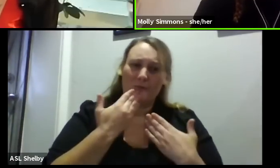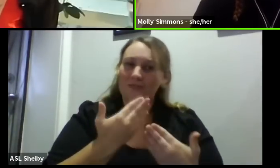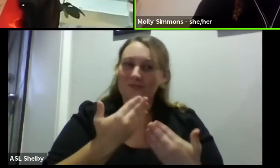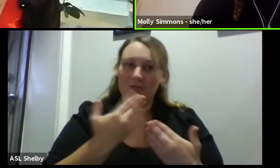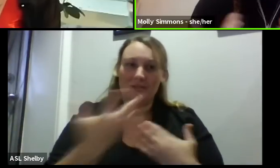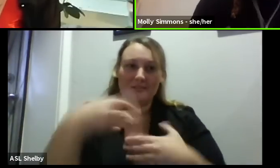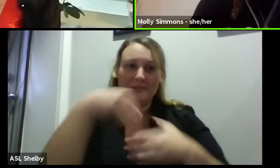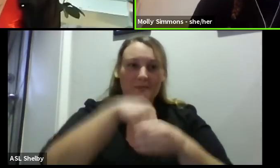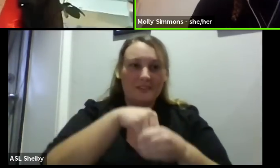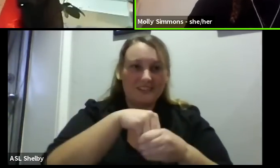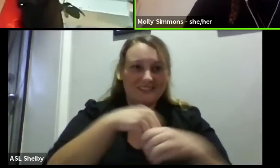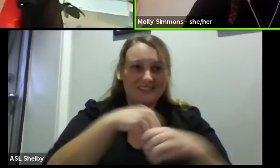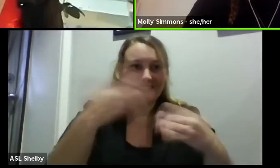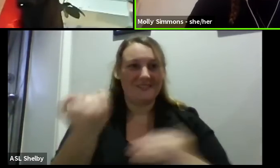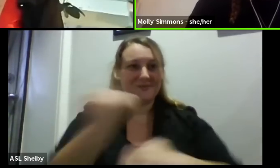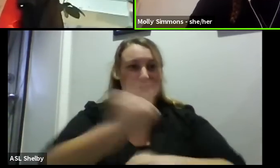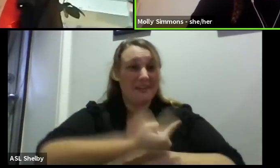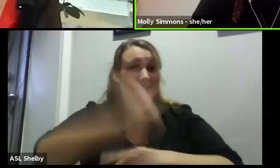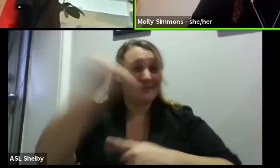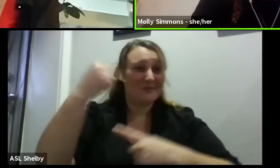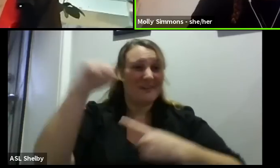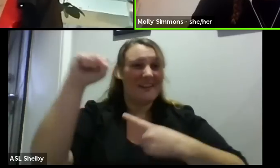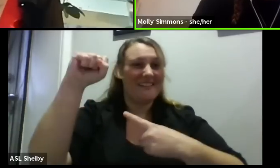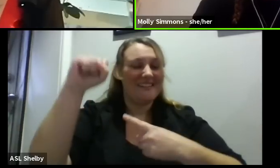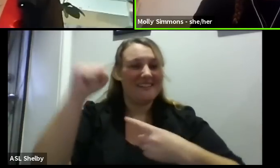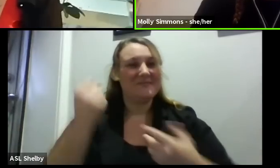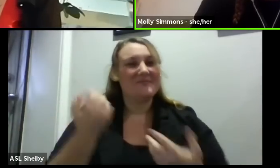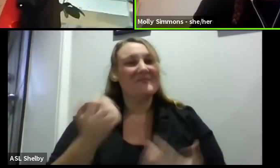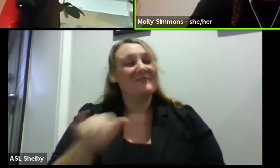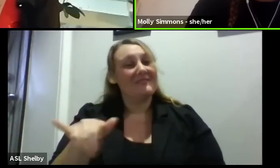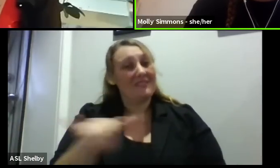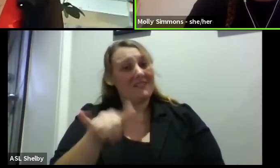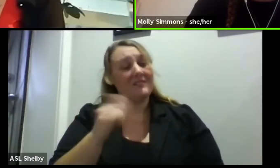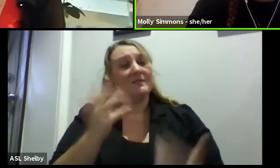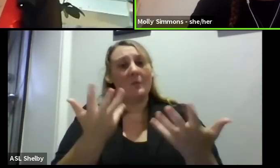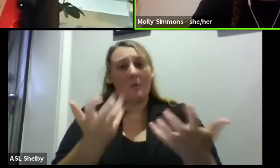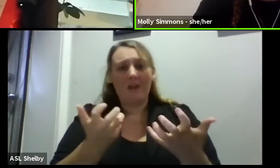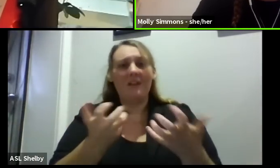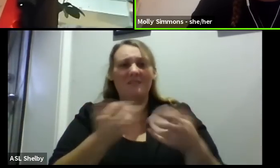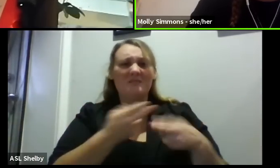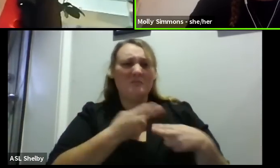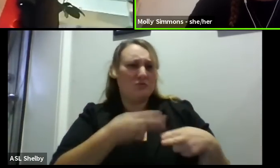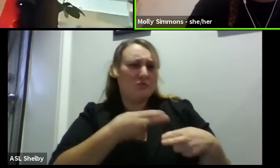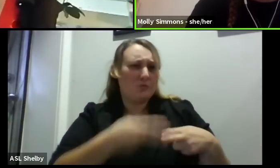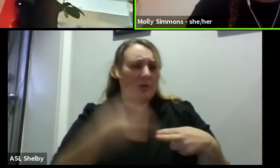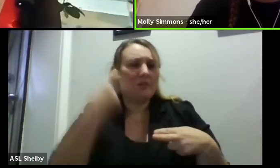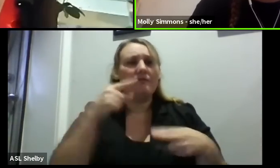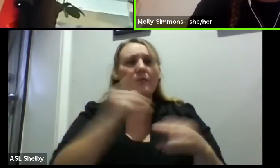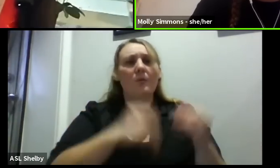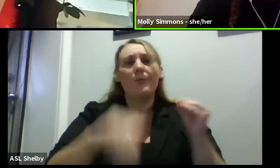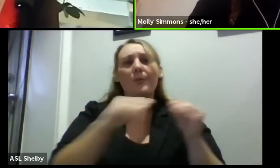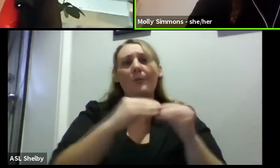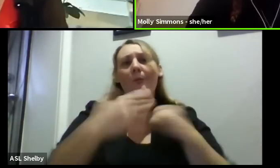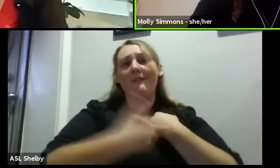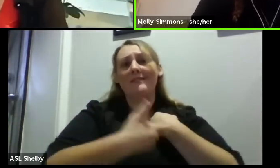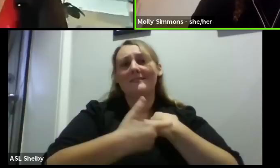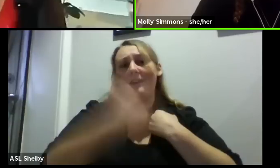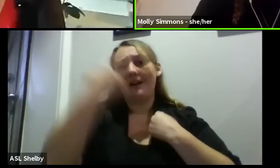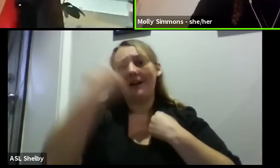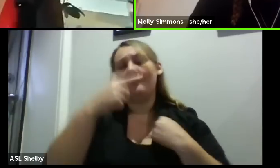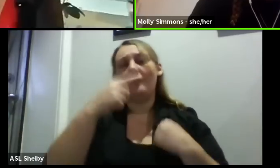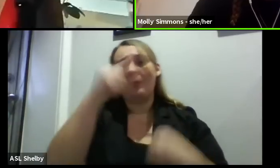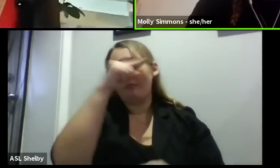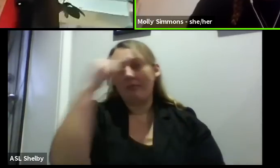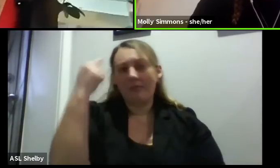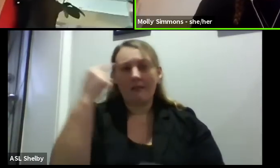rally, and also want to be brief to keep giving more space for the voices of our Black and POC community members.